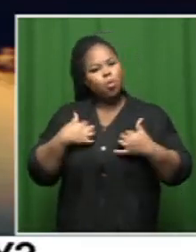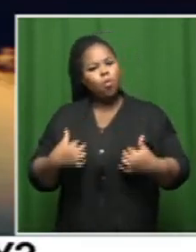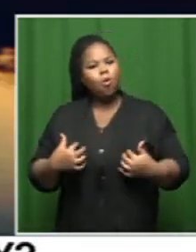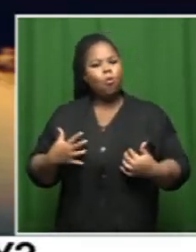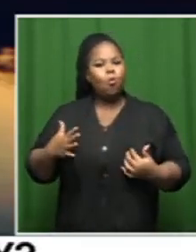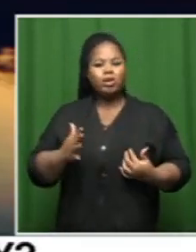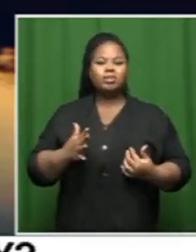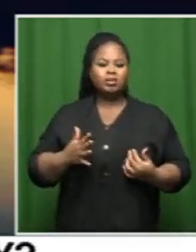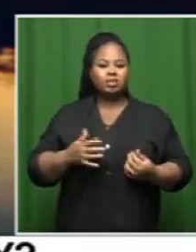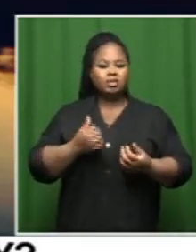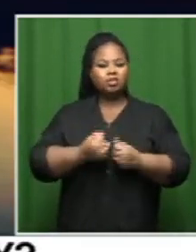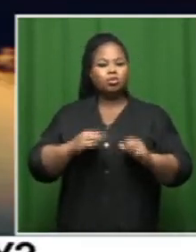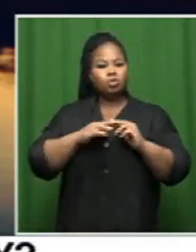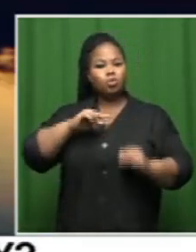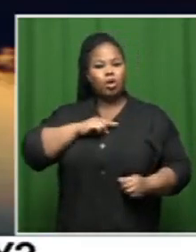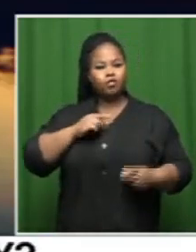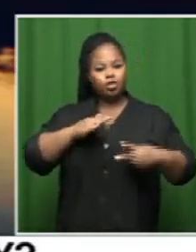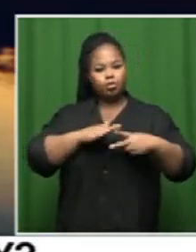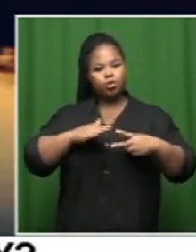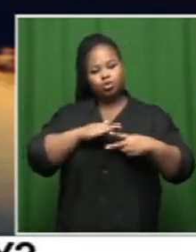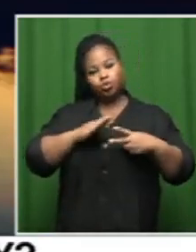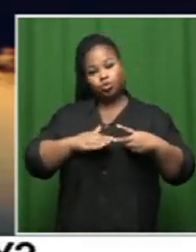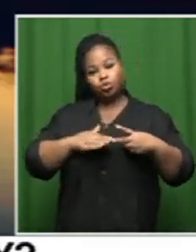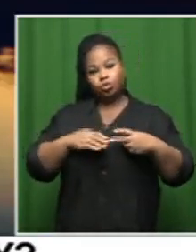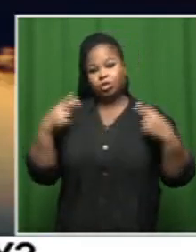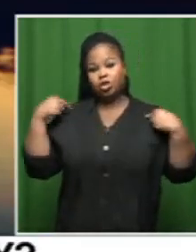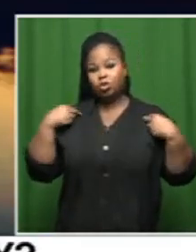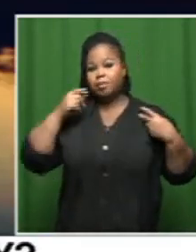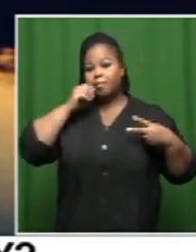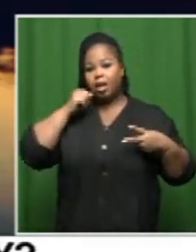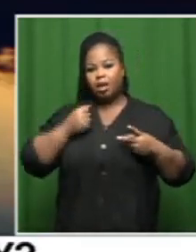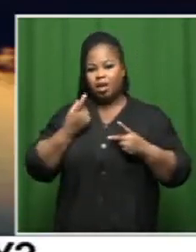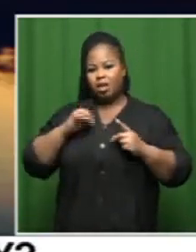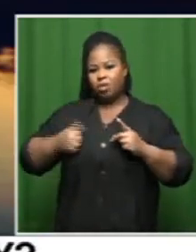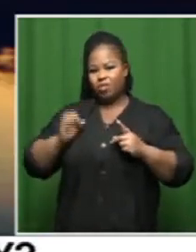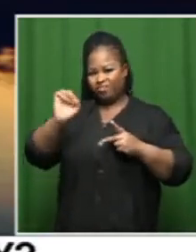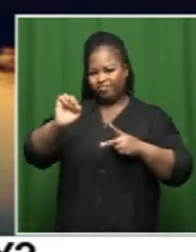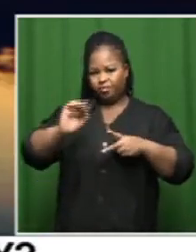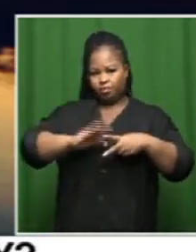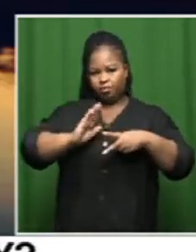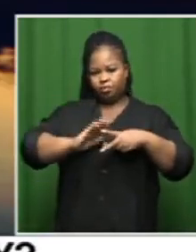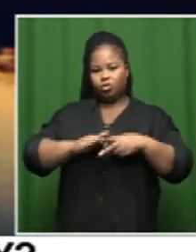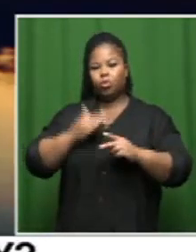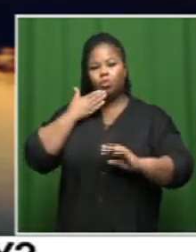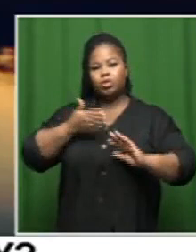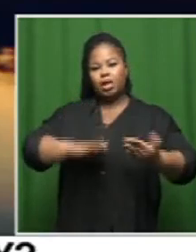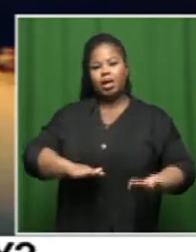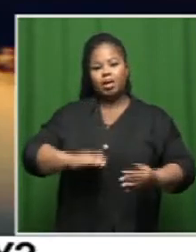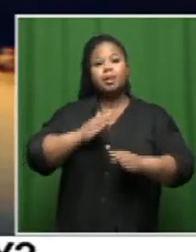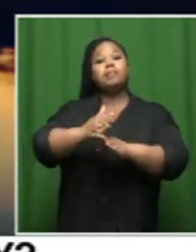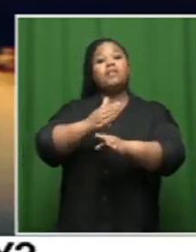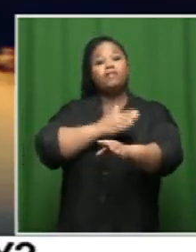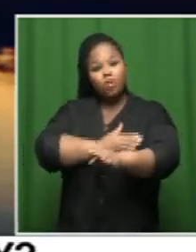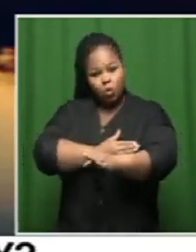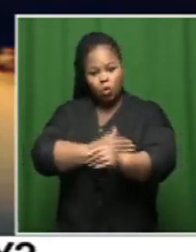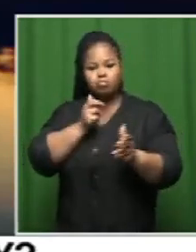as one of the widows of the 2 security guards who were killed in the lead up to the ultimate massacre.